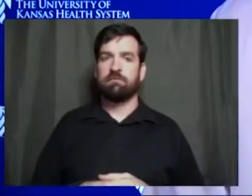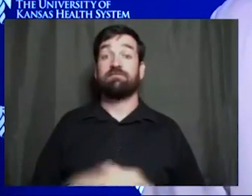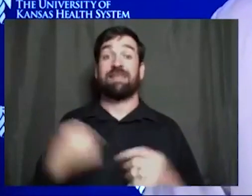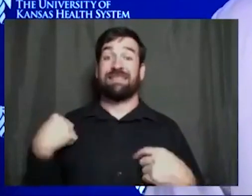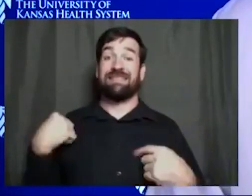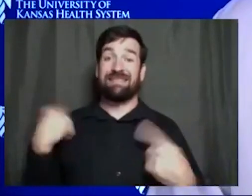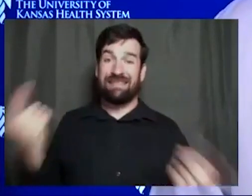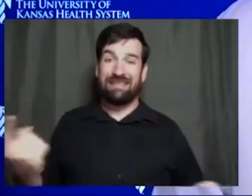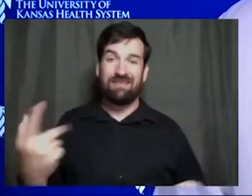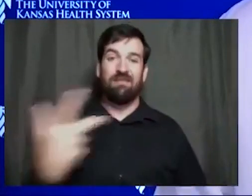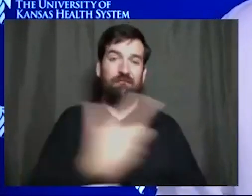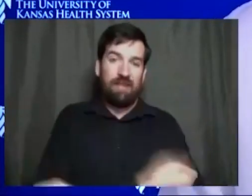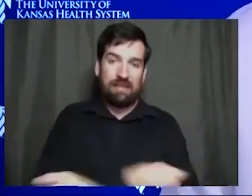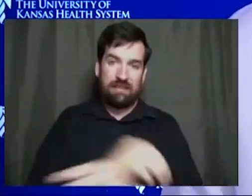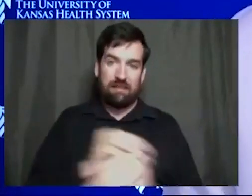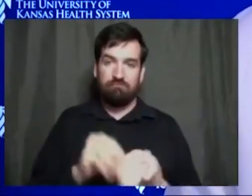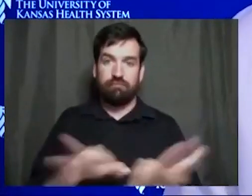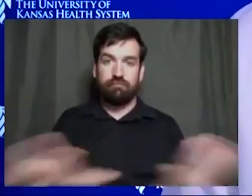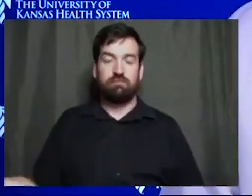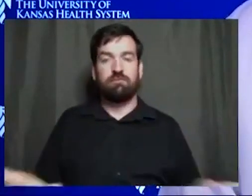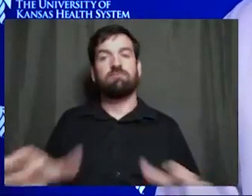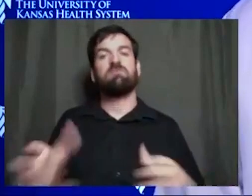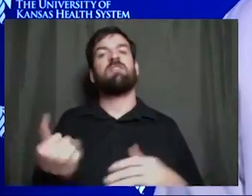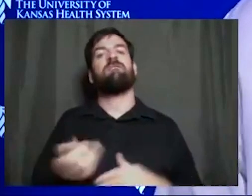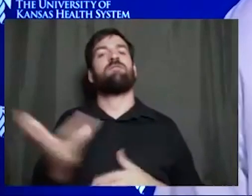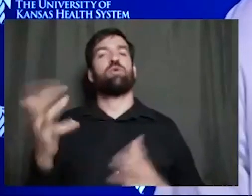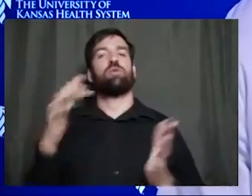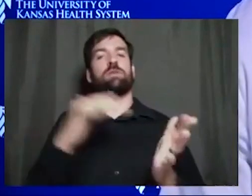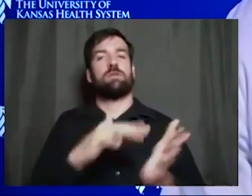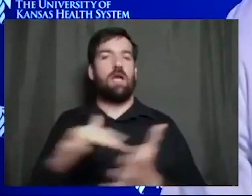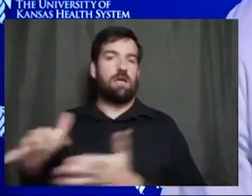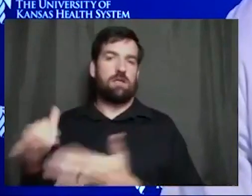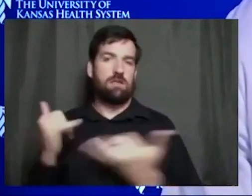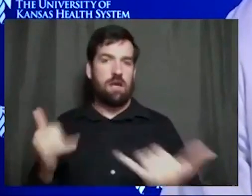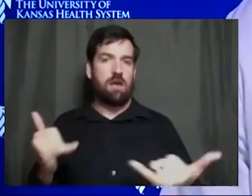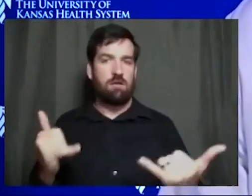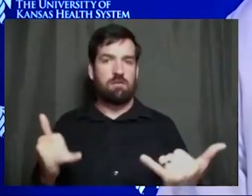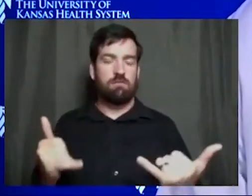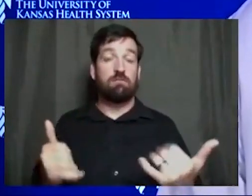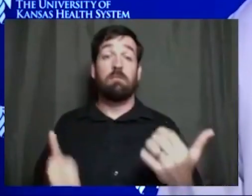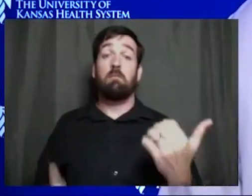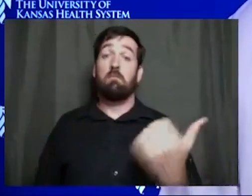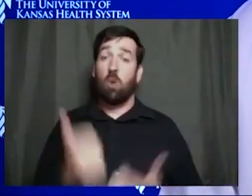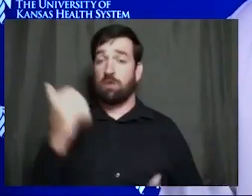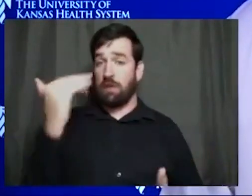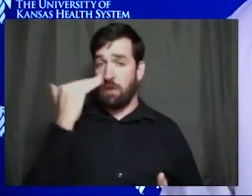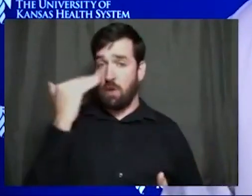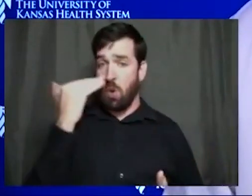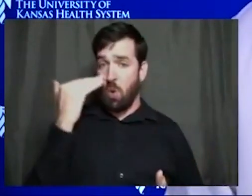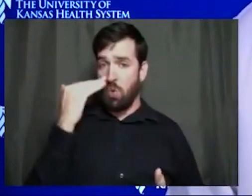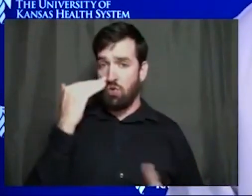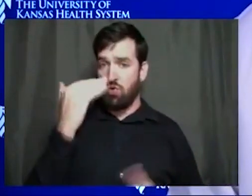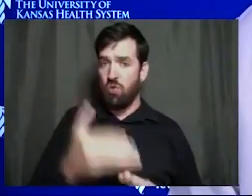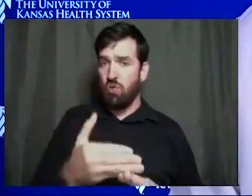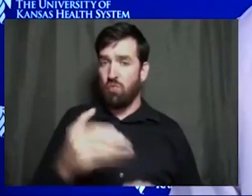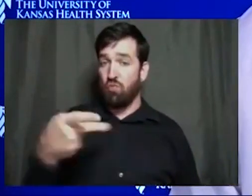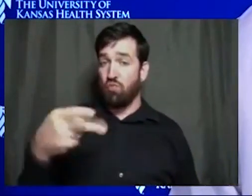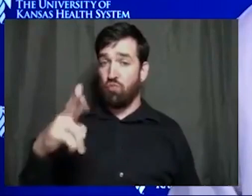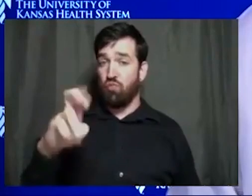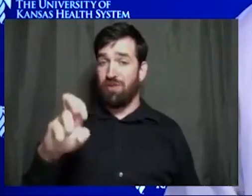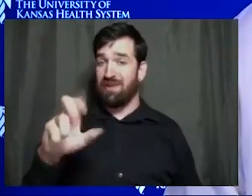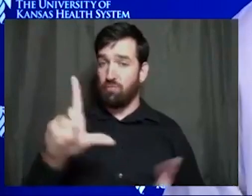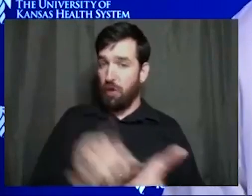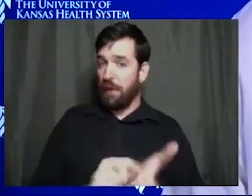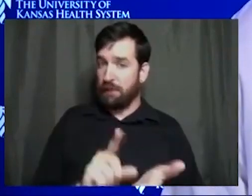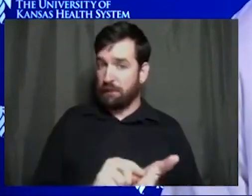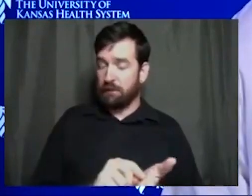out. There are a couple studies now, mostly I know in preprint, that are looking at that